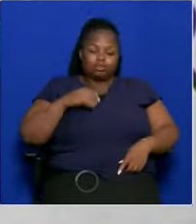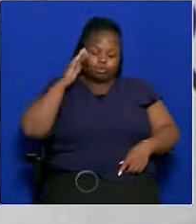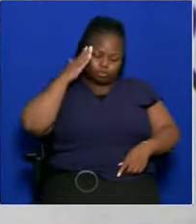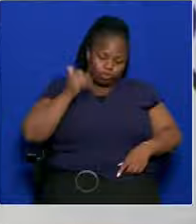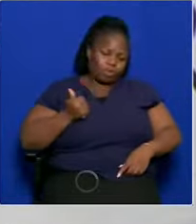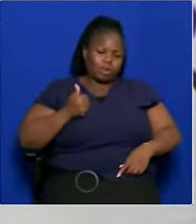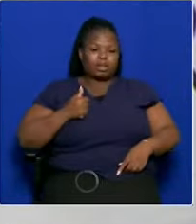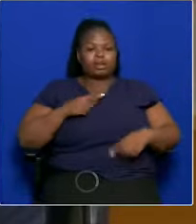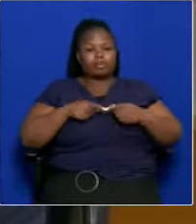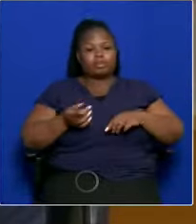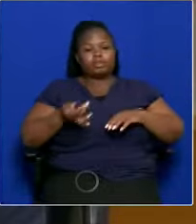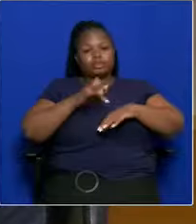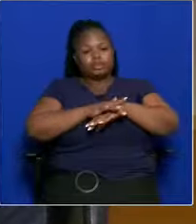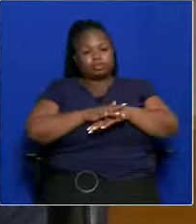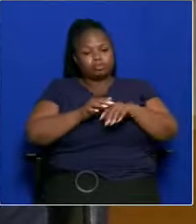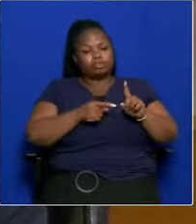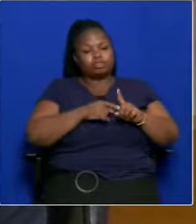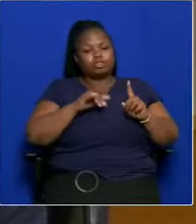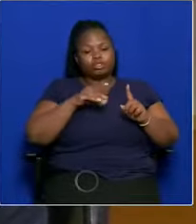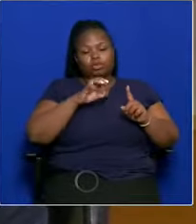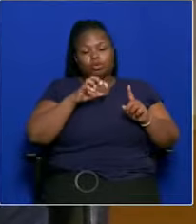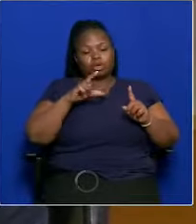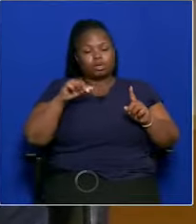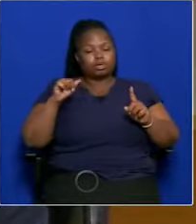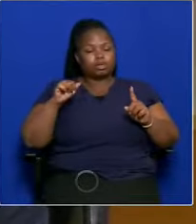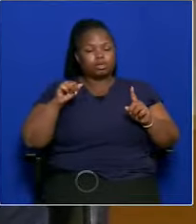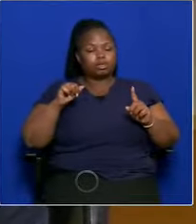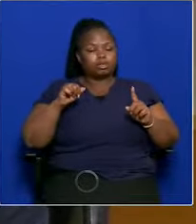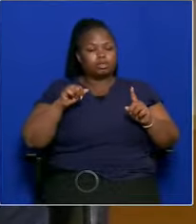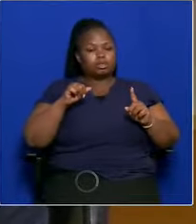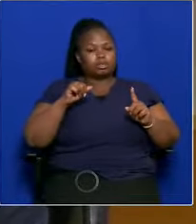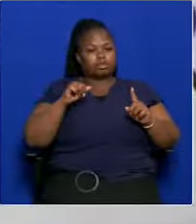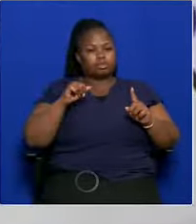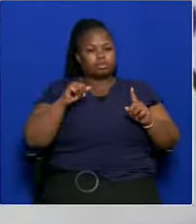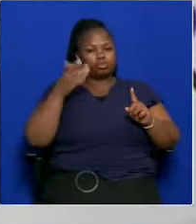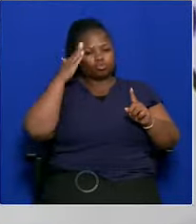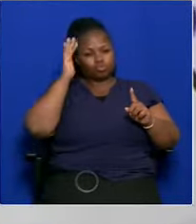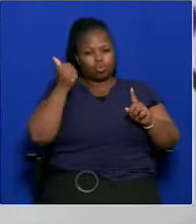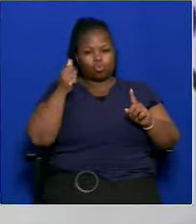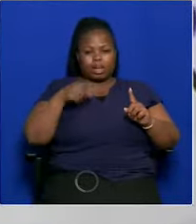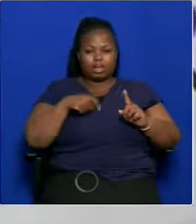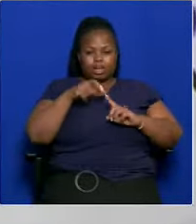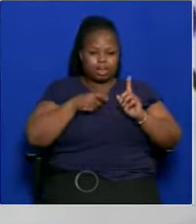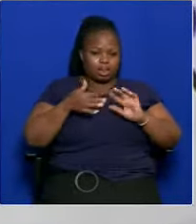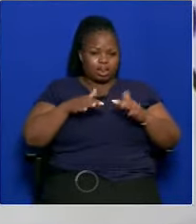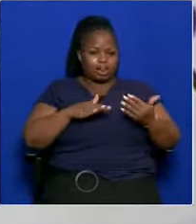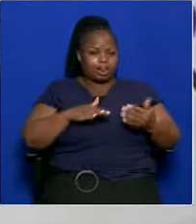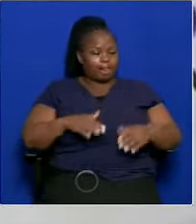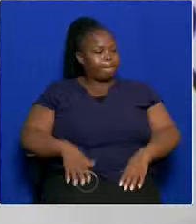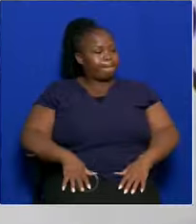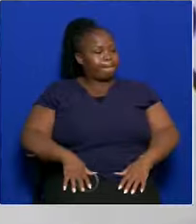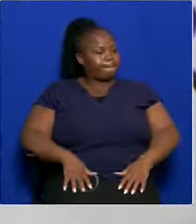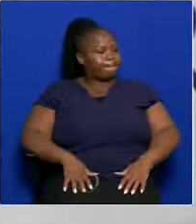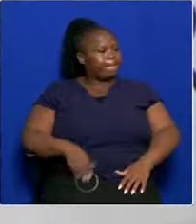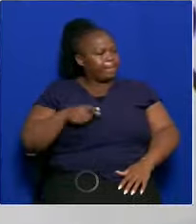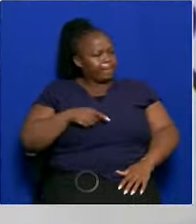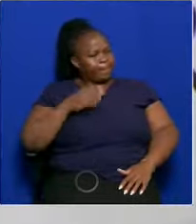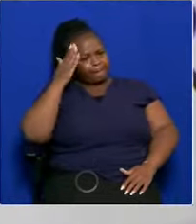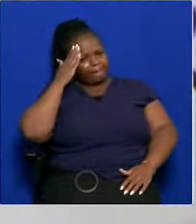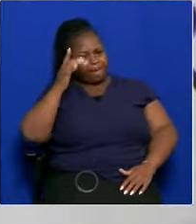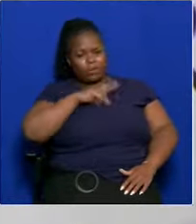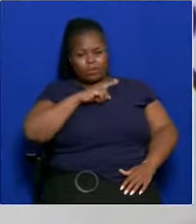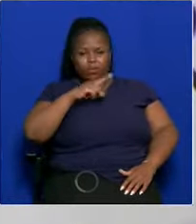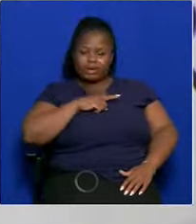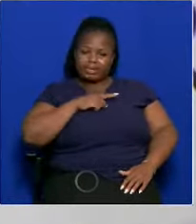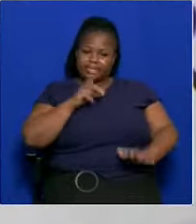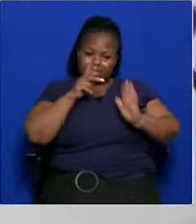Ms. Babita Dekoran. Yeah. So you must have been aware why she had been killed. Yeah.